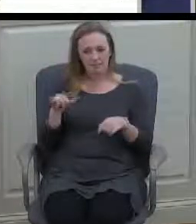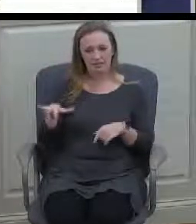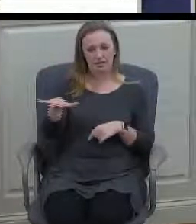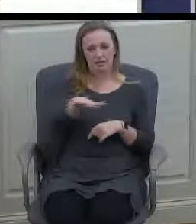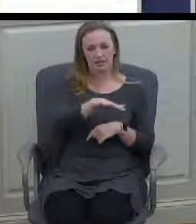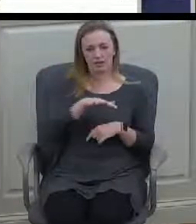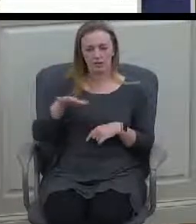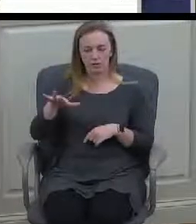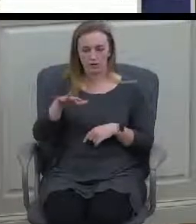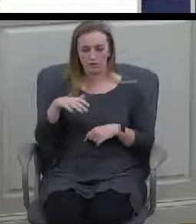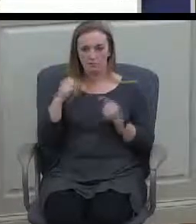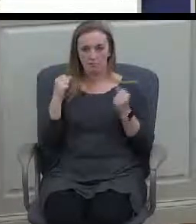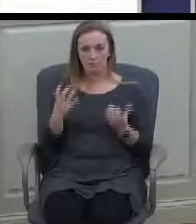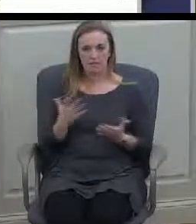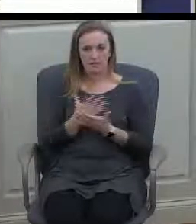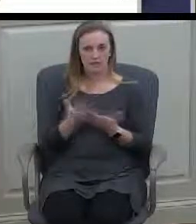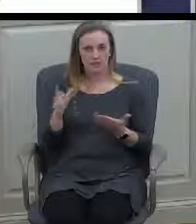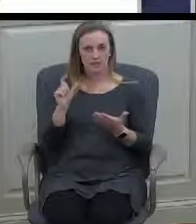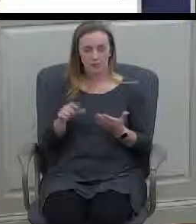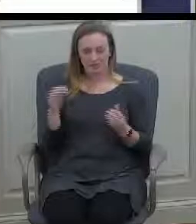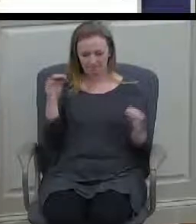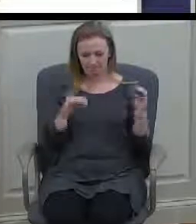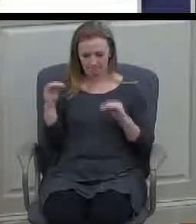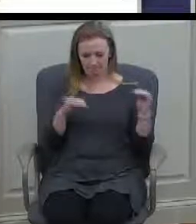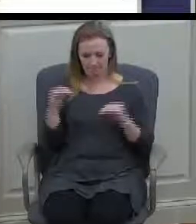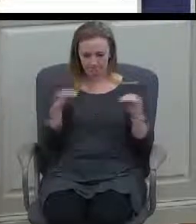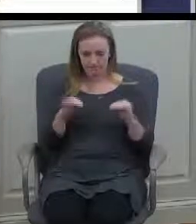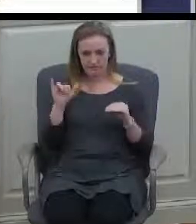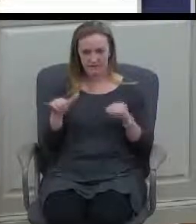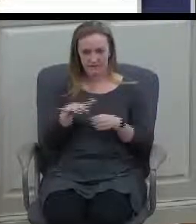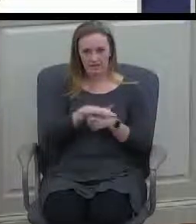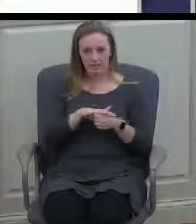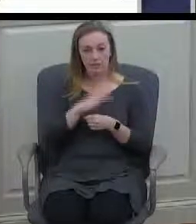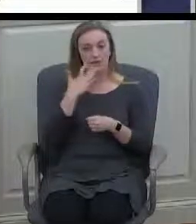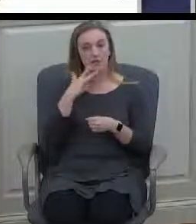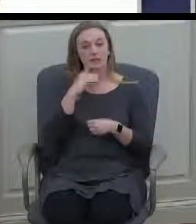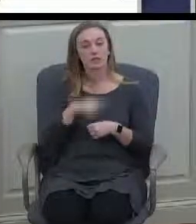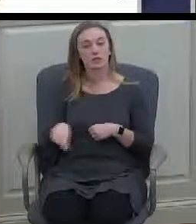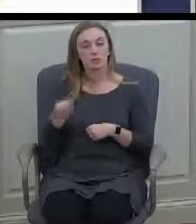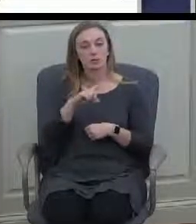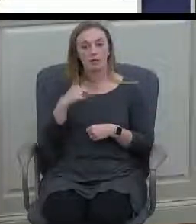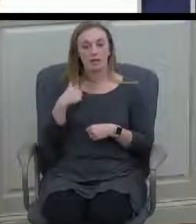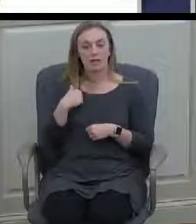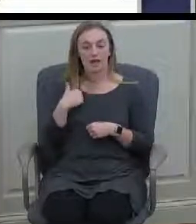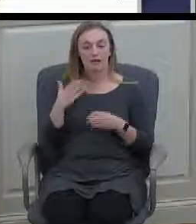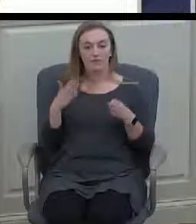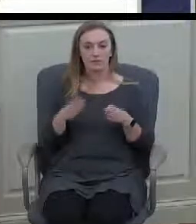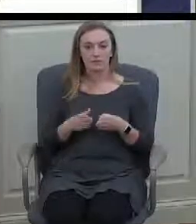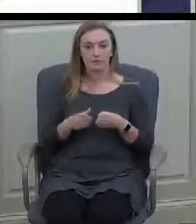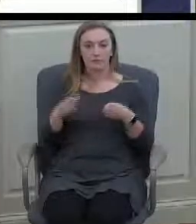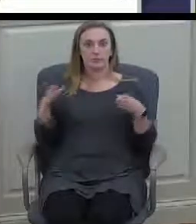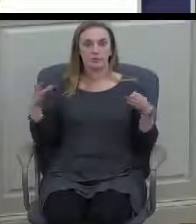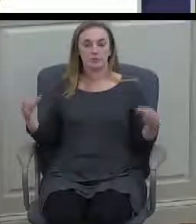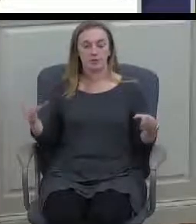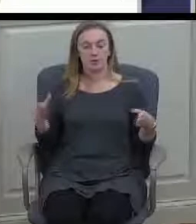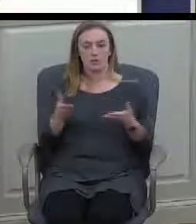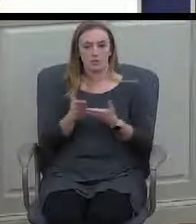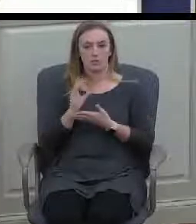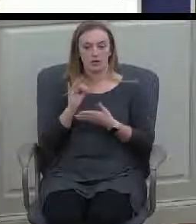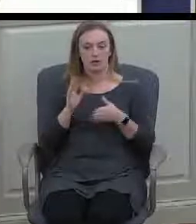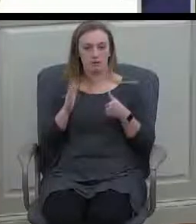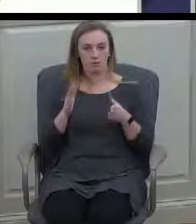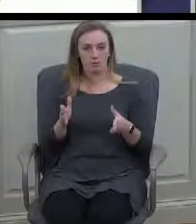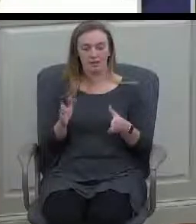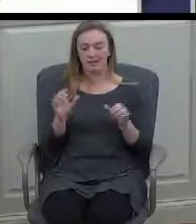a lot of things that you kind of have to cram into this zone. But luckily for you all, you have quite a wide right-of-way here. So it can be